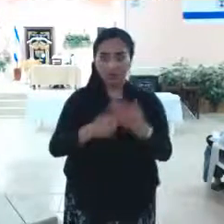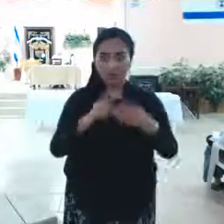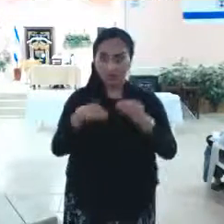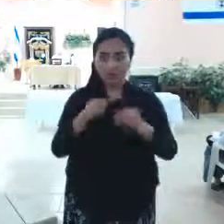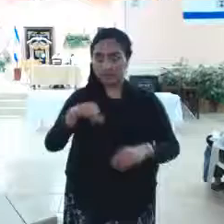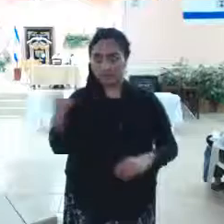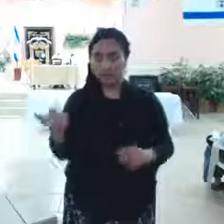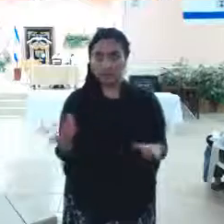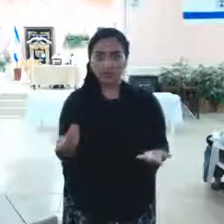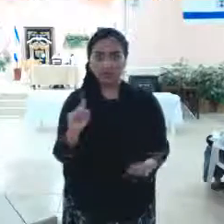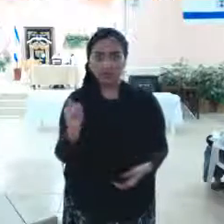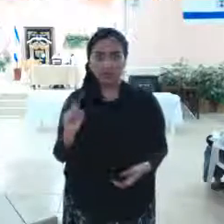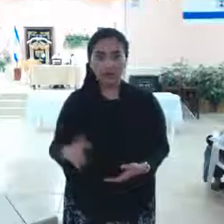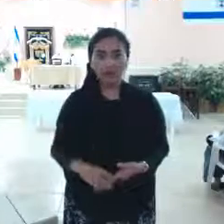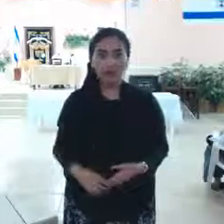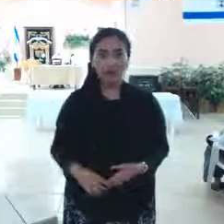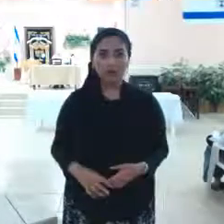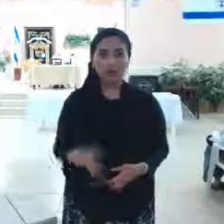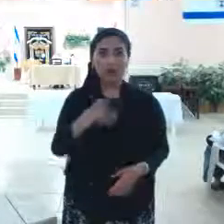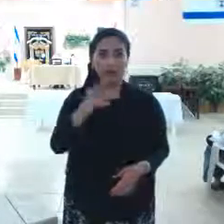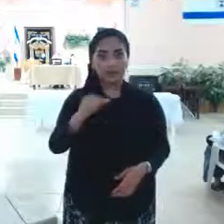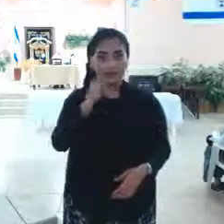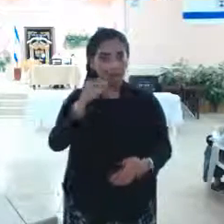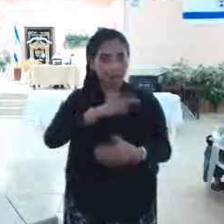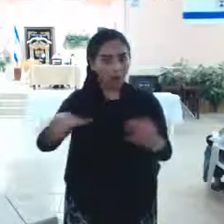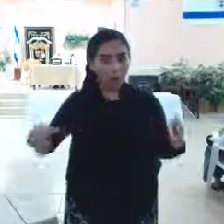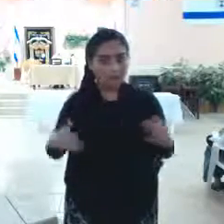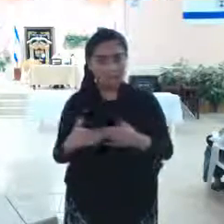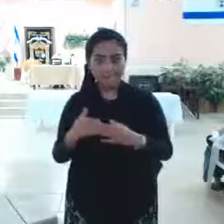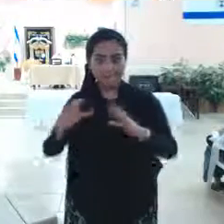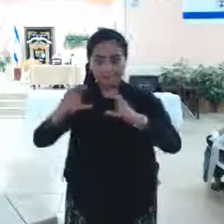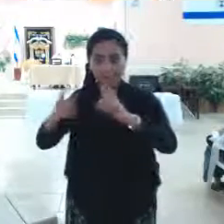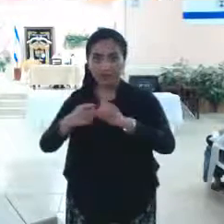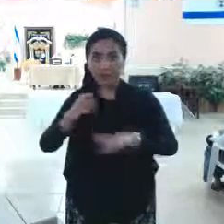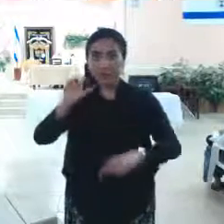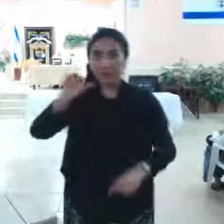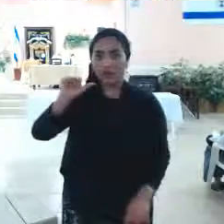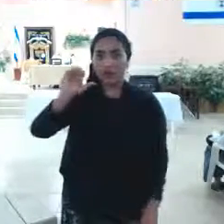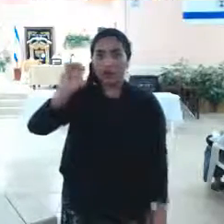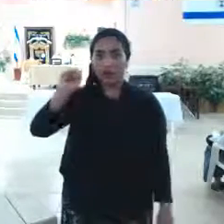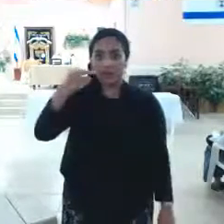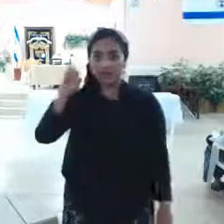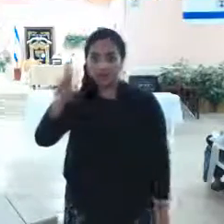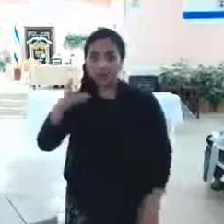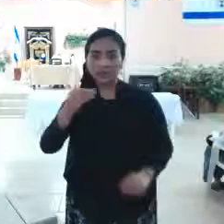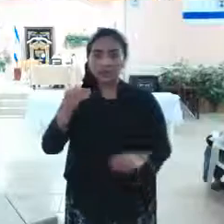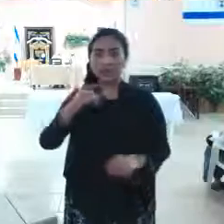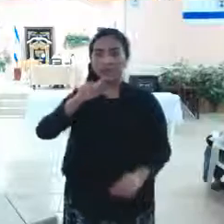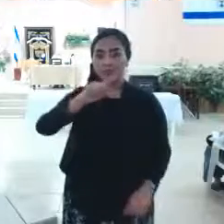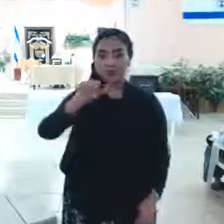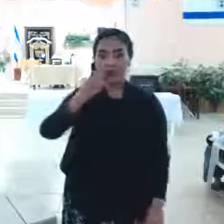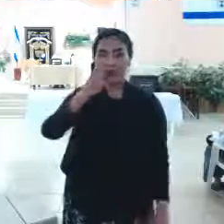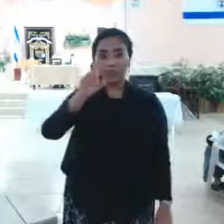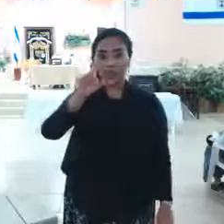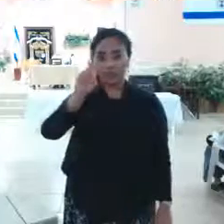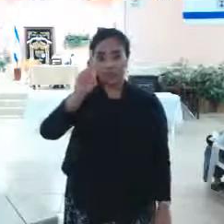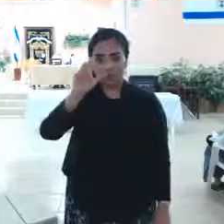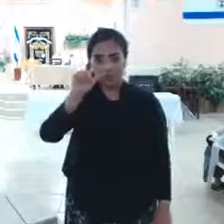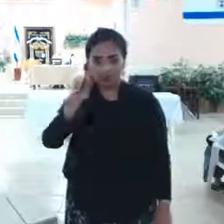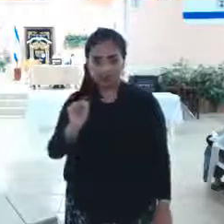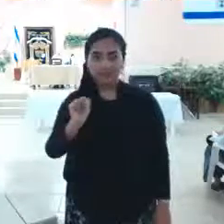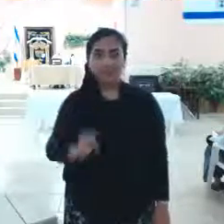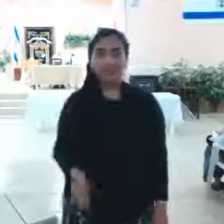about the others? And not the whole tribe of Asher, of Manasseh, and Zebulun.